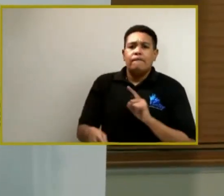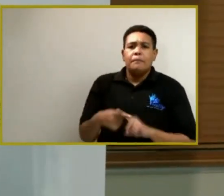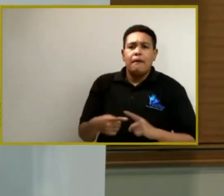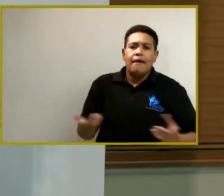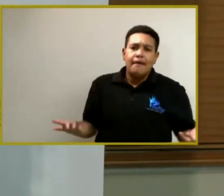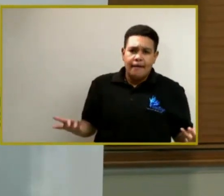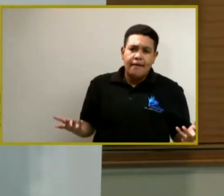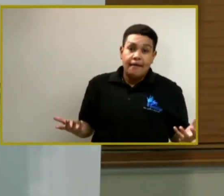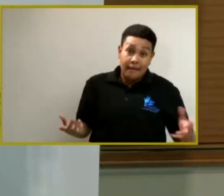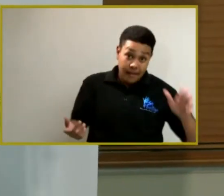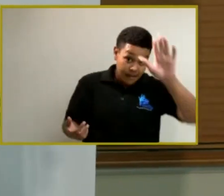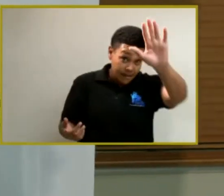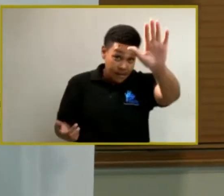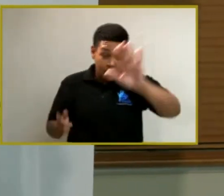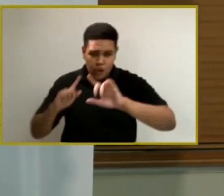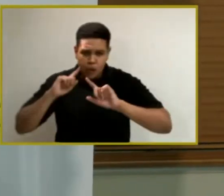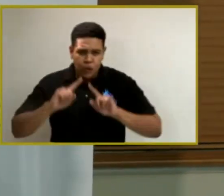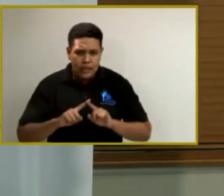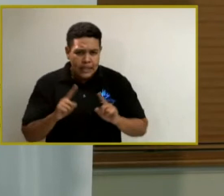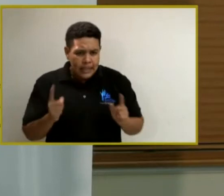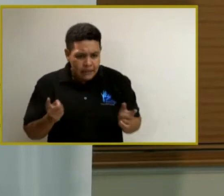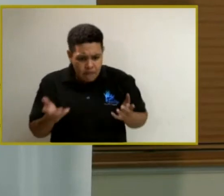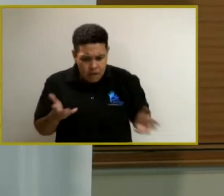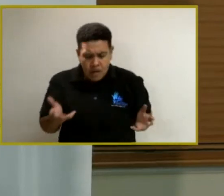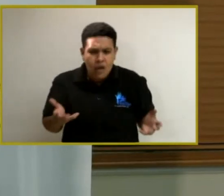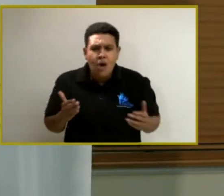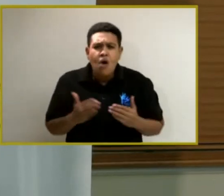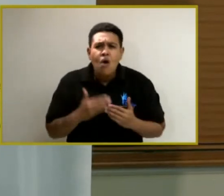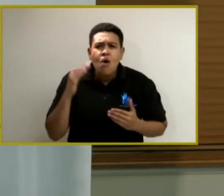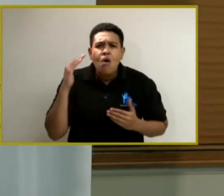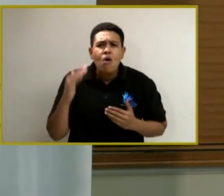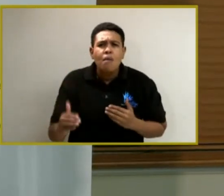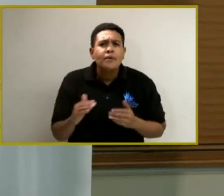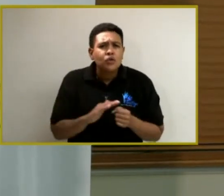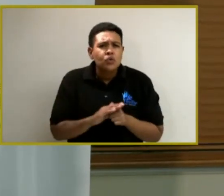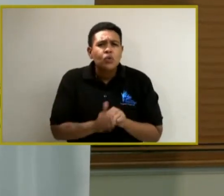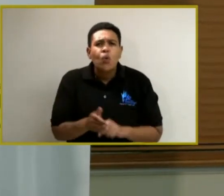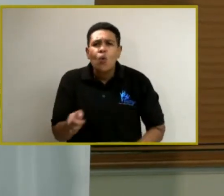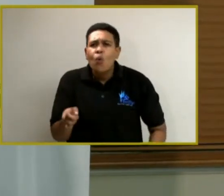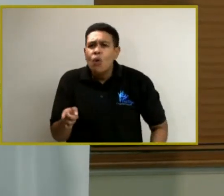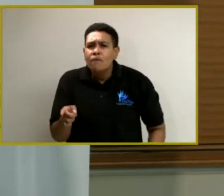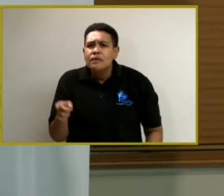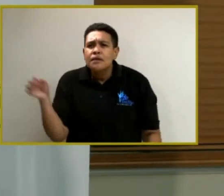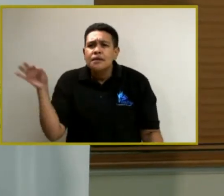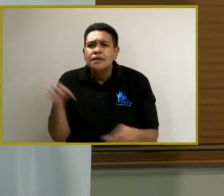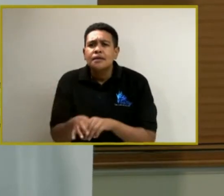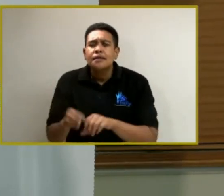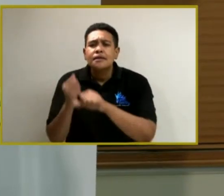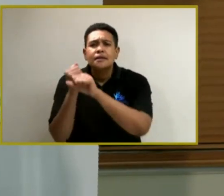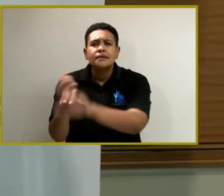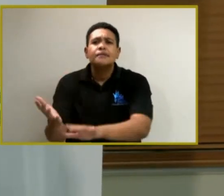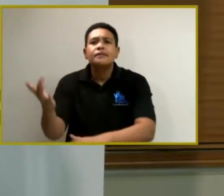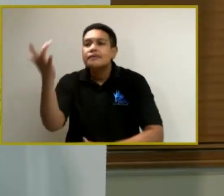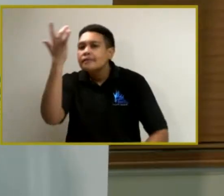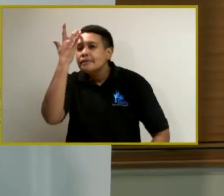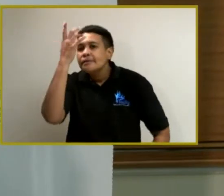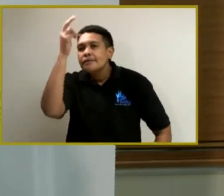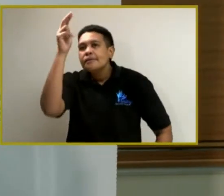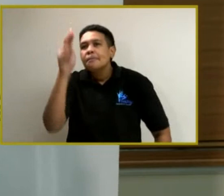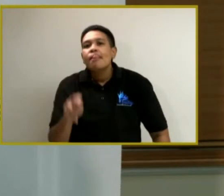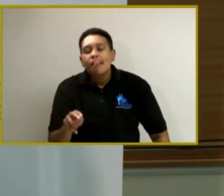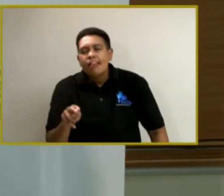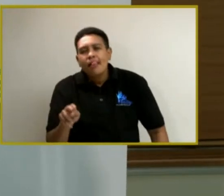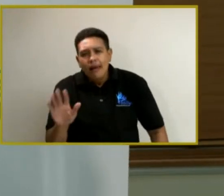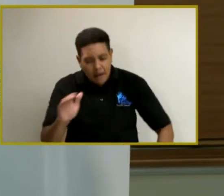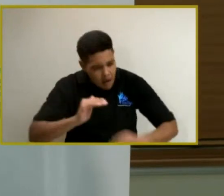be able to differentiate how much COVID has contributed to their illness and how